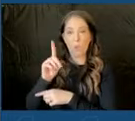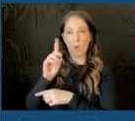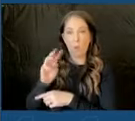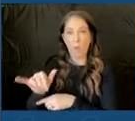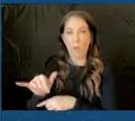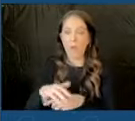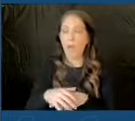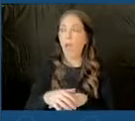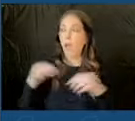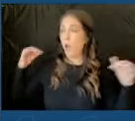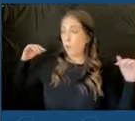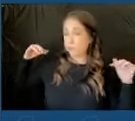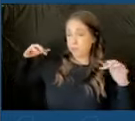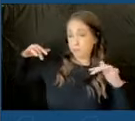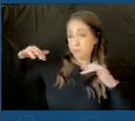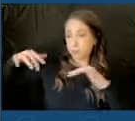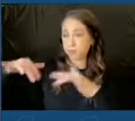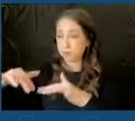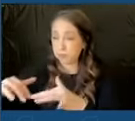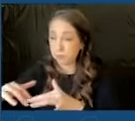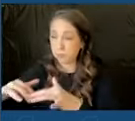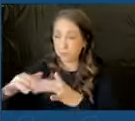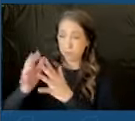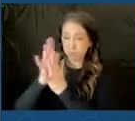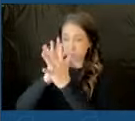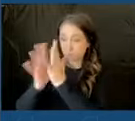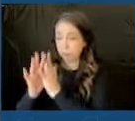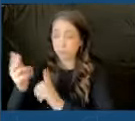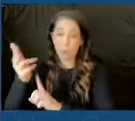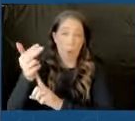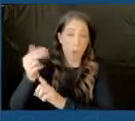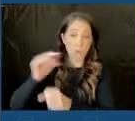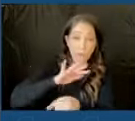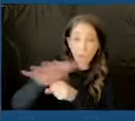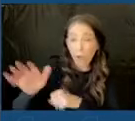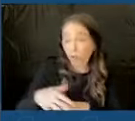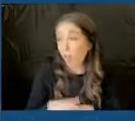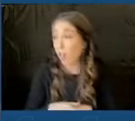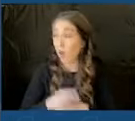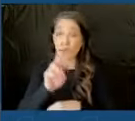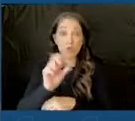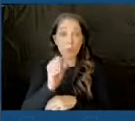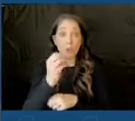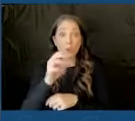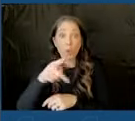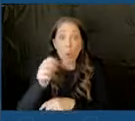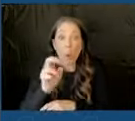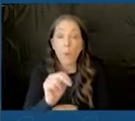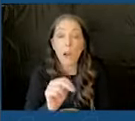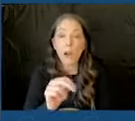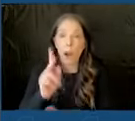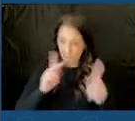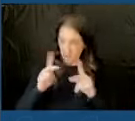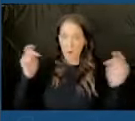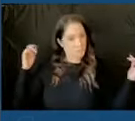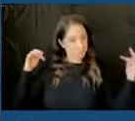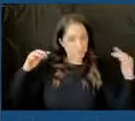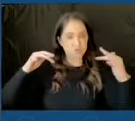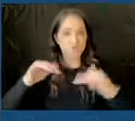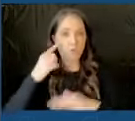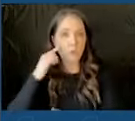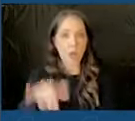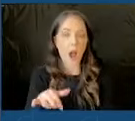thing holding it back is the international travel, but the hotels are booked. You know, the U.S. Open, you know, no one hesitated to come here. So I